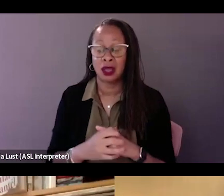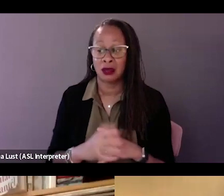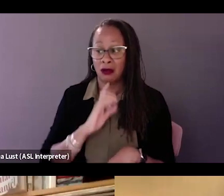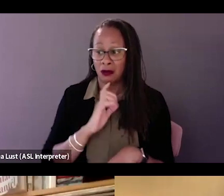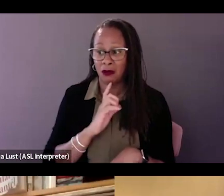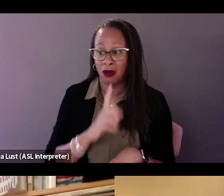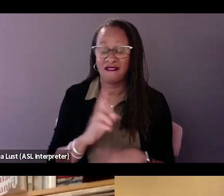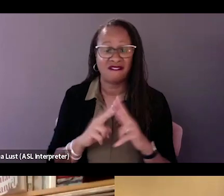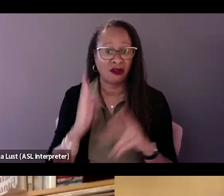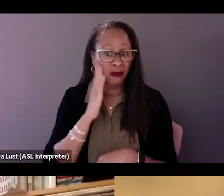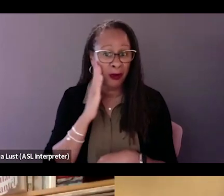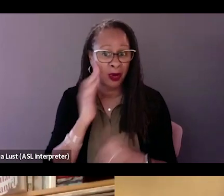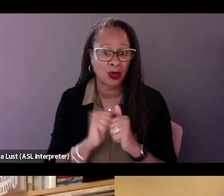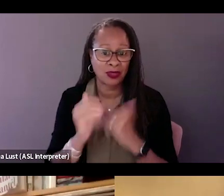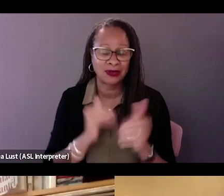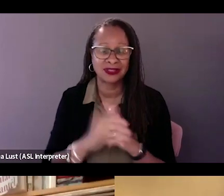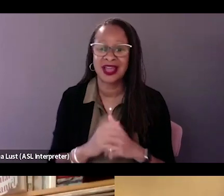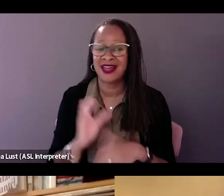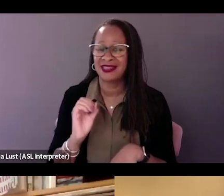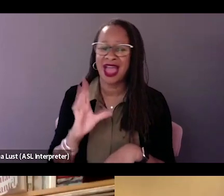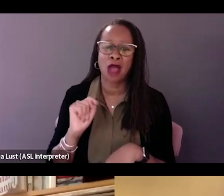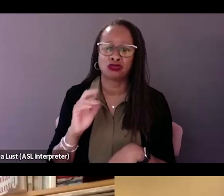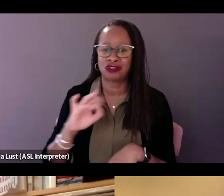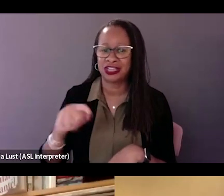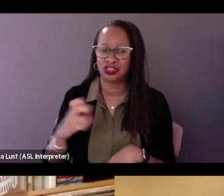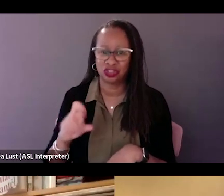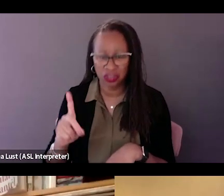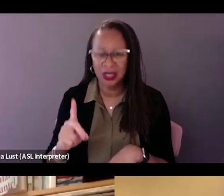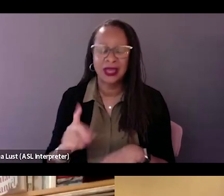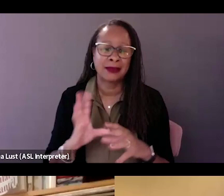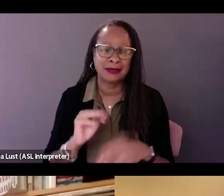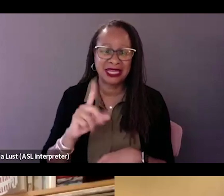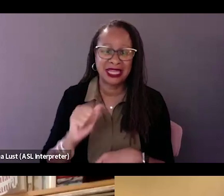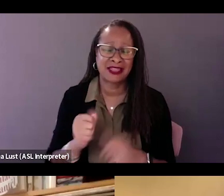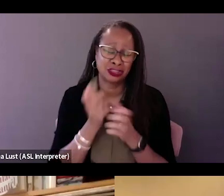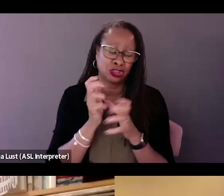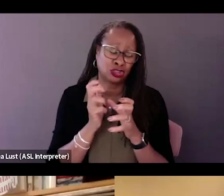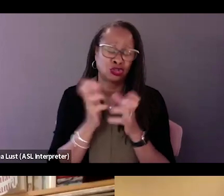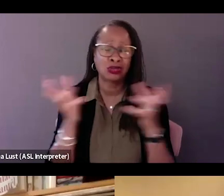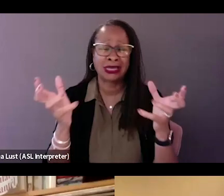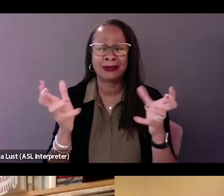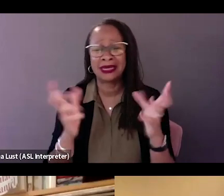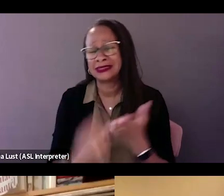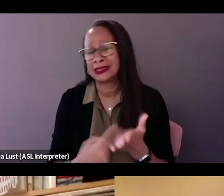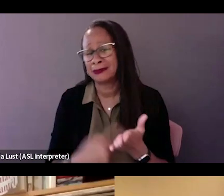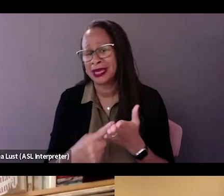in the film. The outrage media, the screaming debate segments, that where real issues aren't even